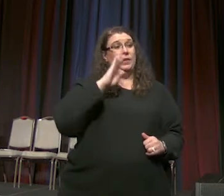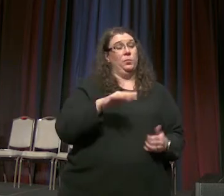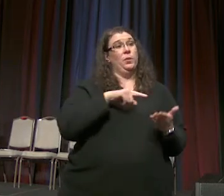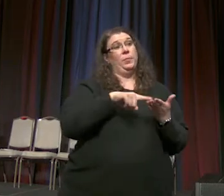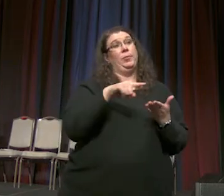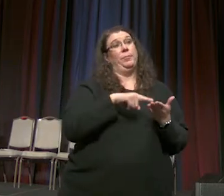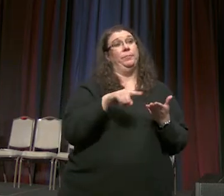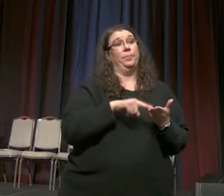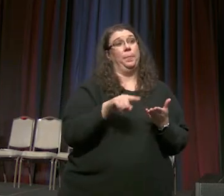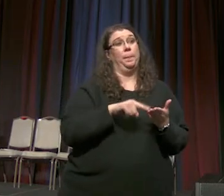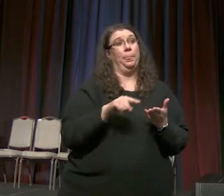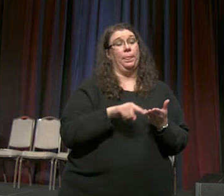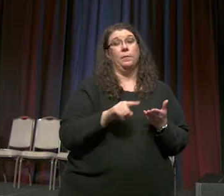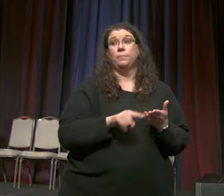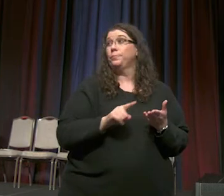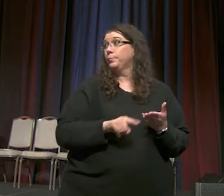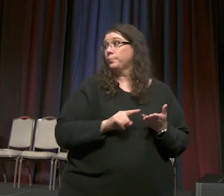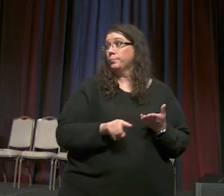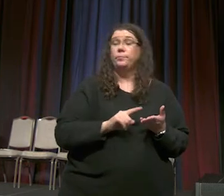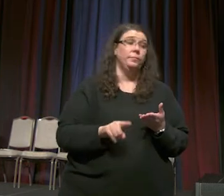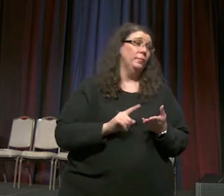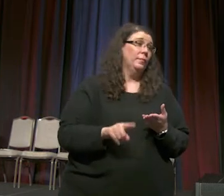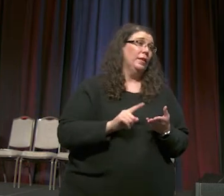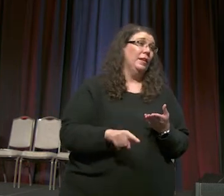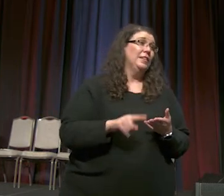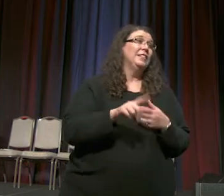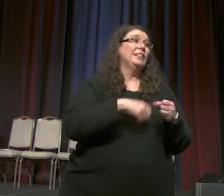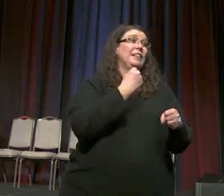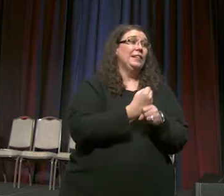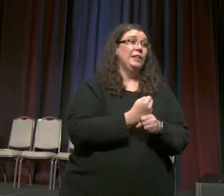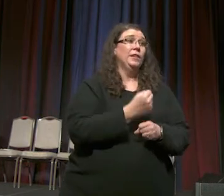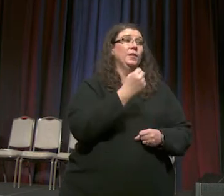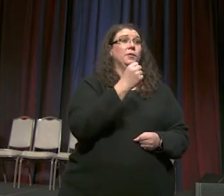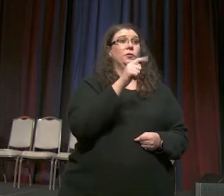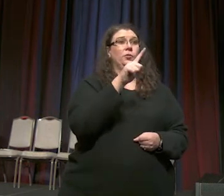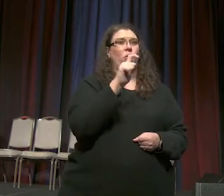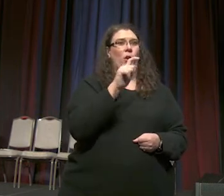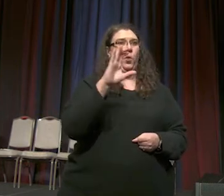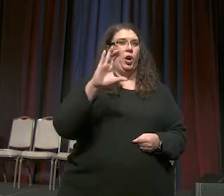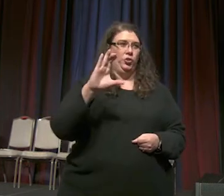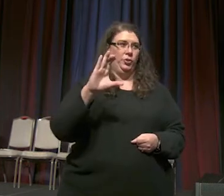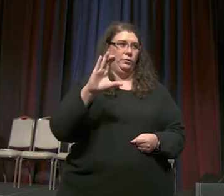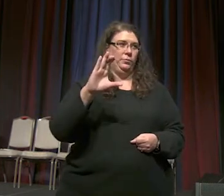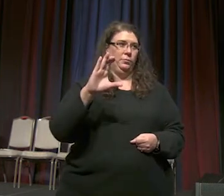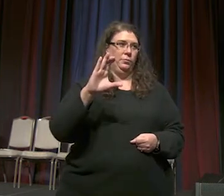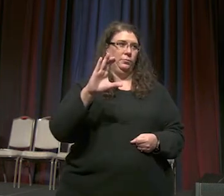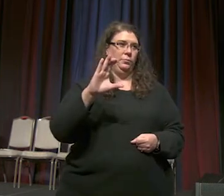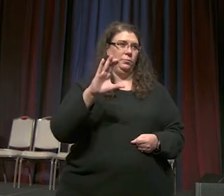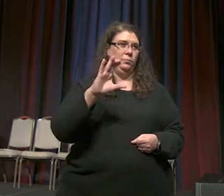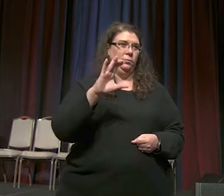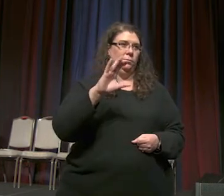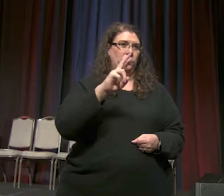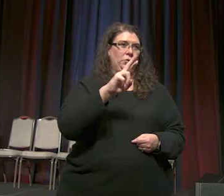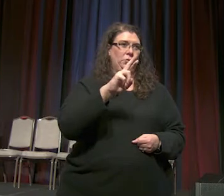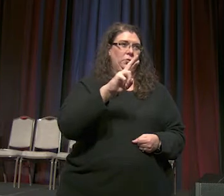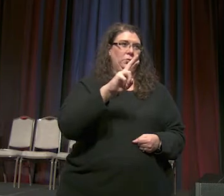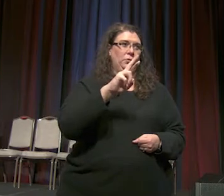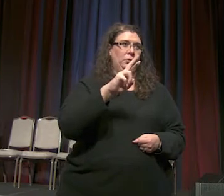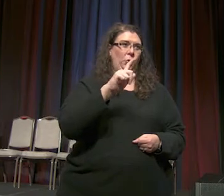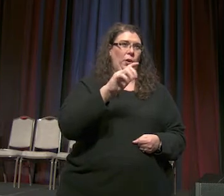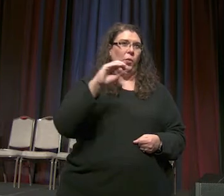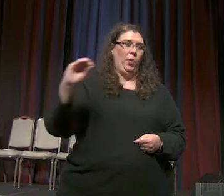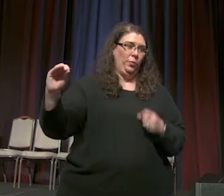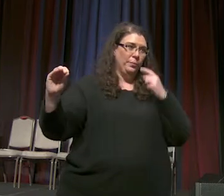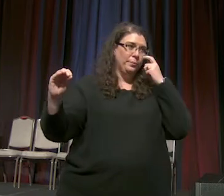out until roughly the year 2100. We closed a plan in December